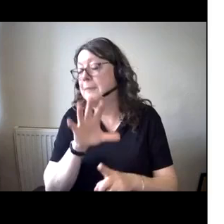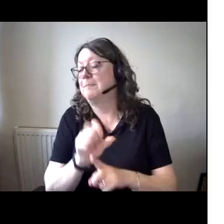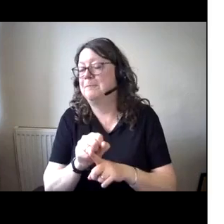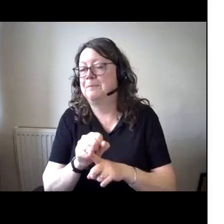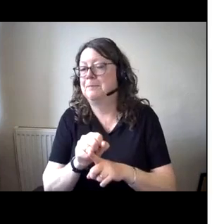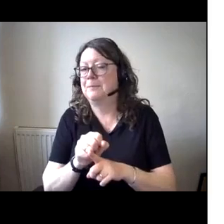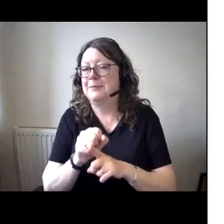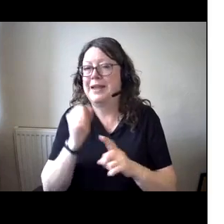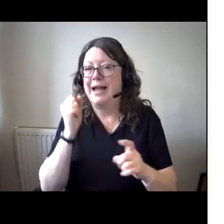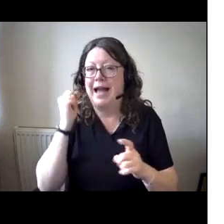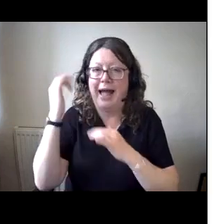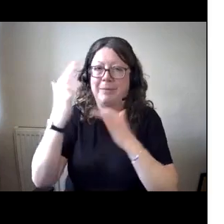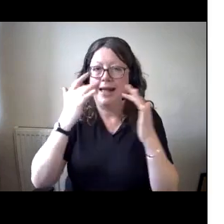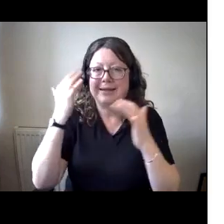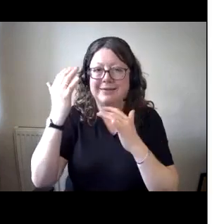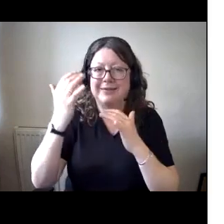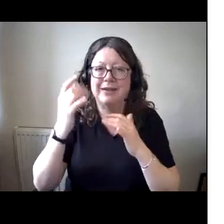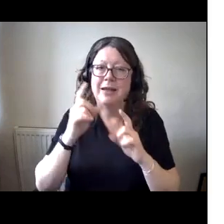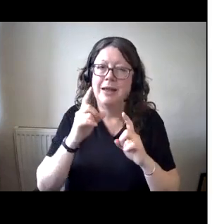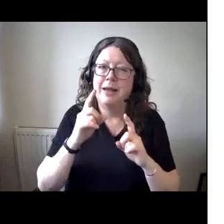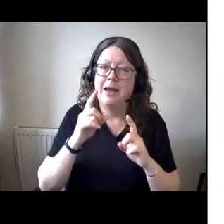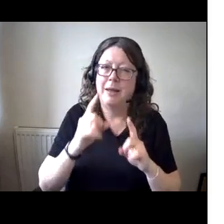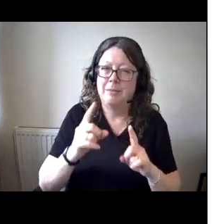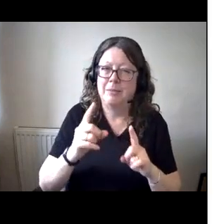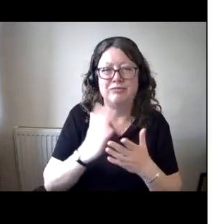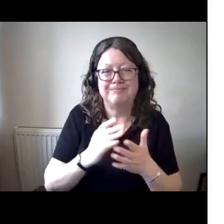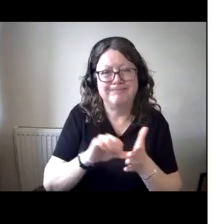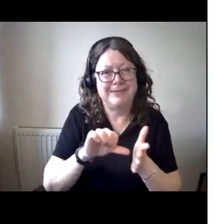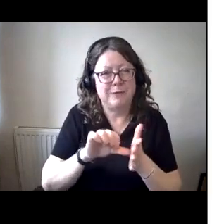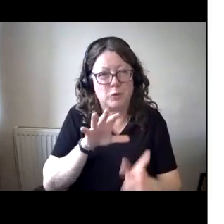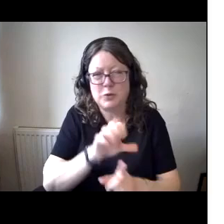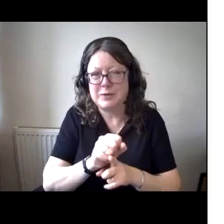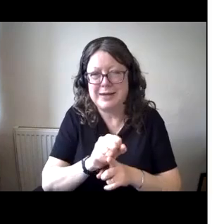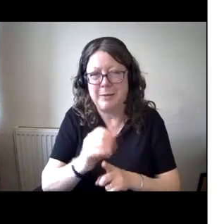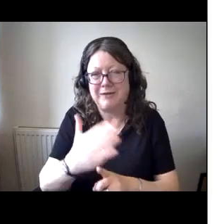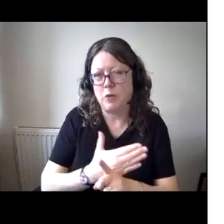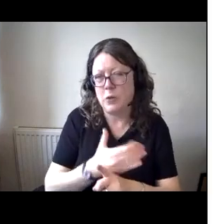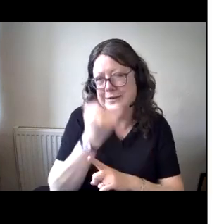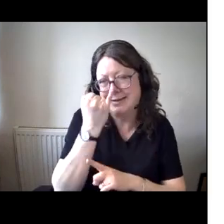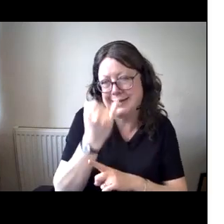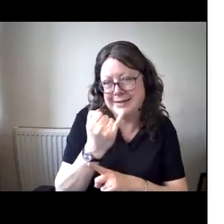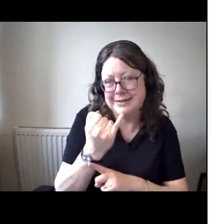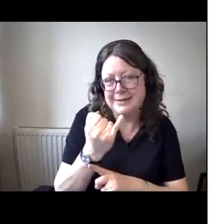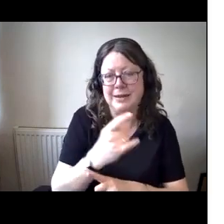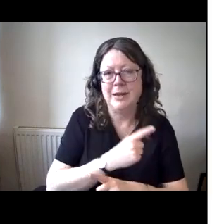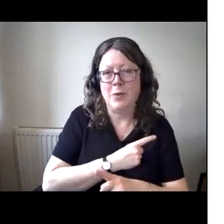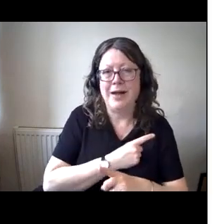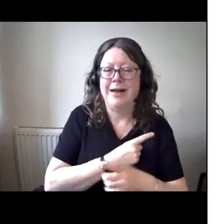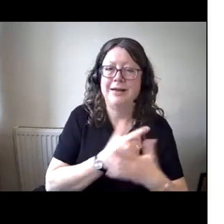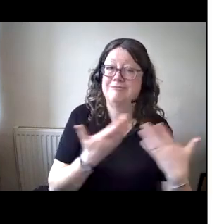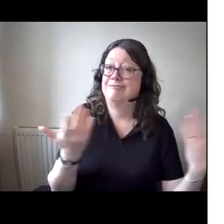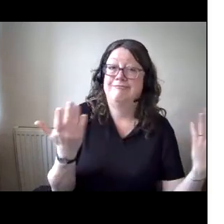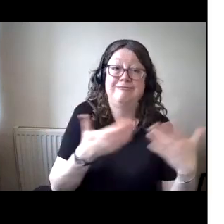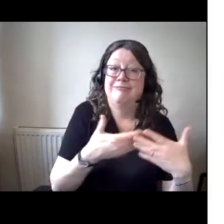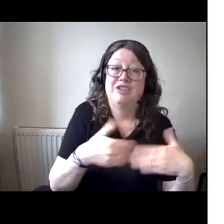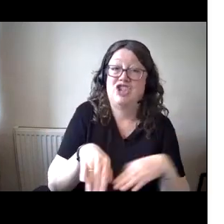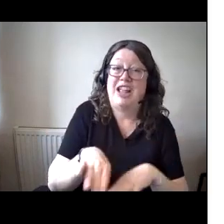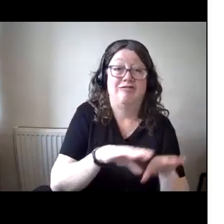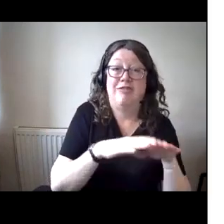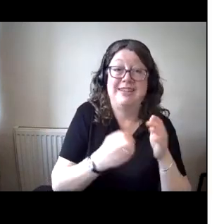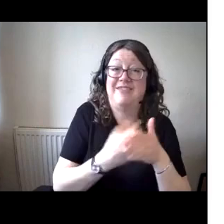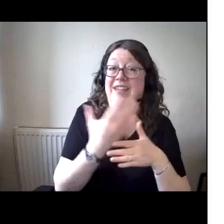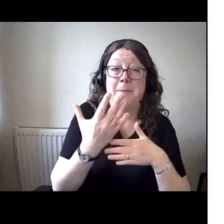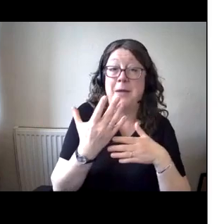considered until after the age of 6, because in terms of general development, sometimes our younger people can present